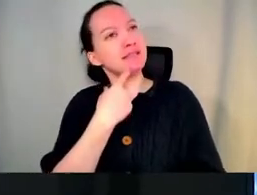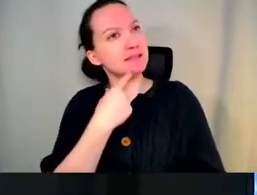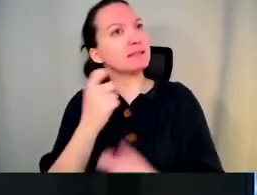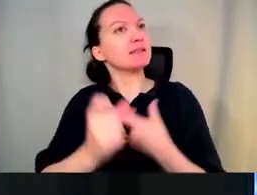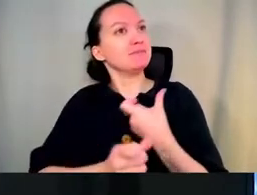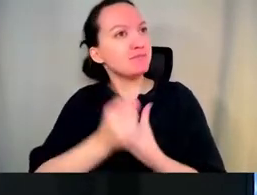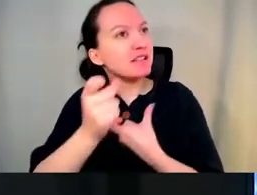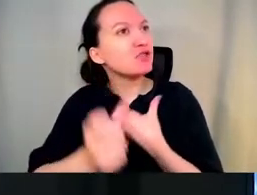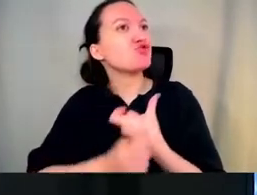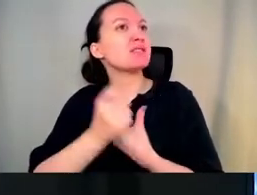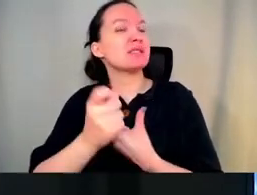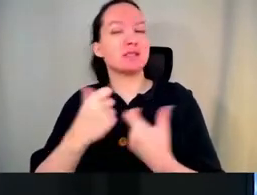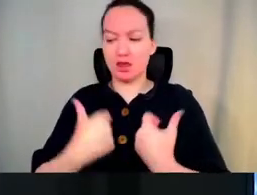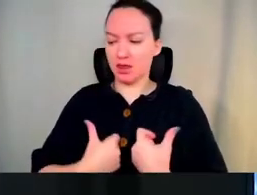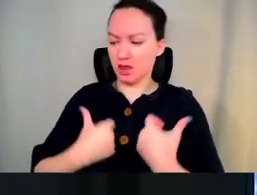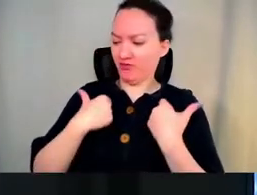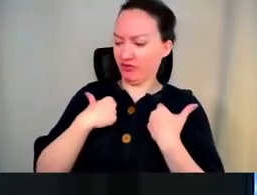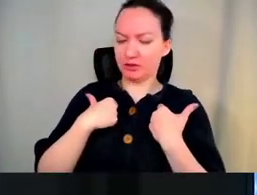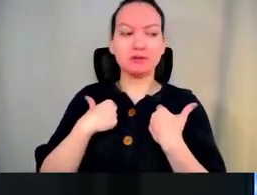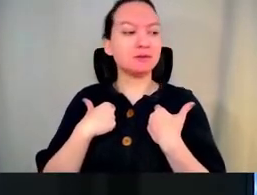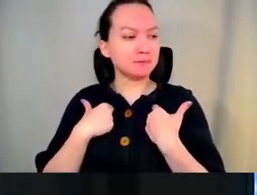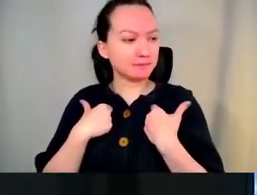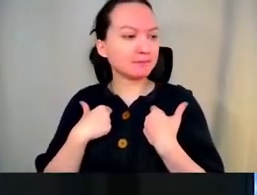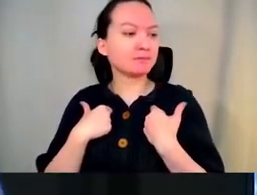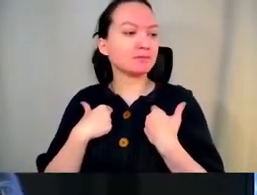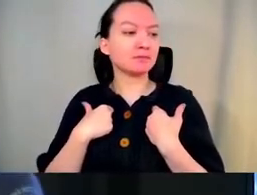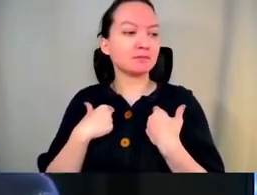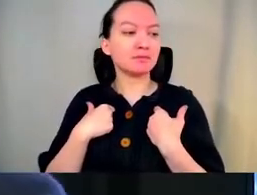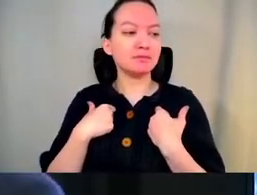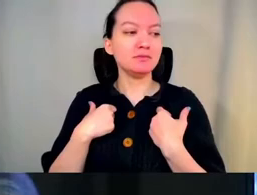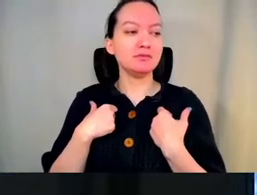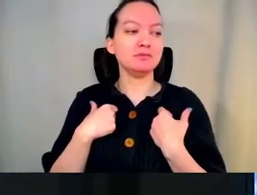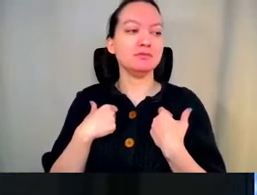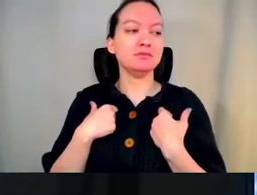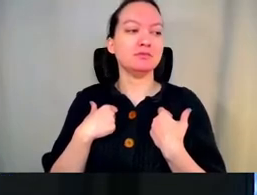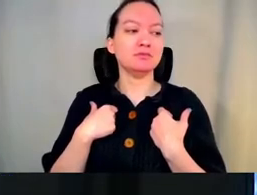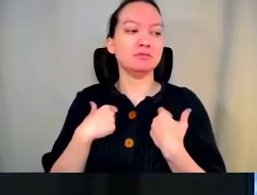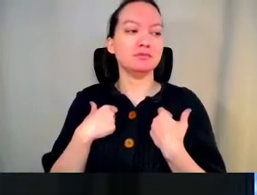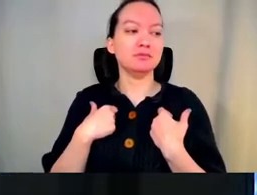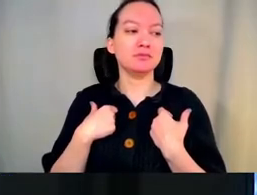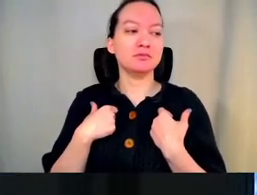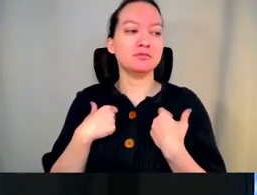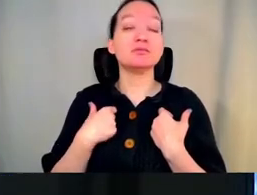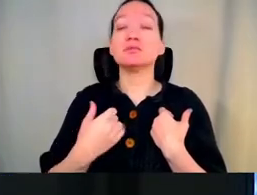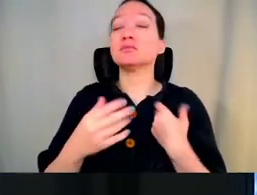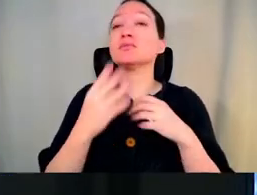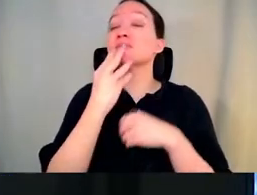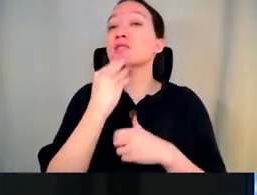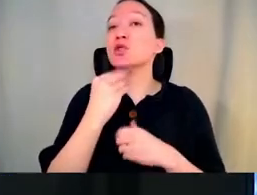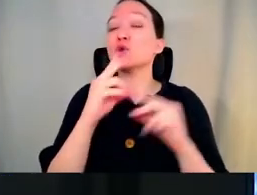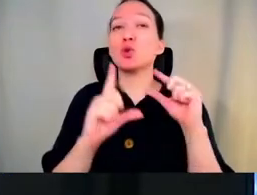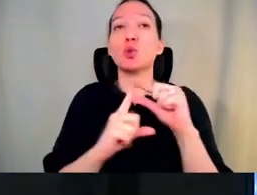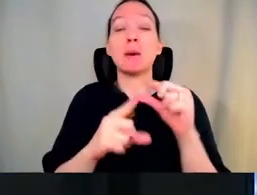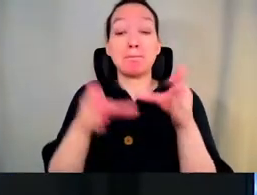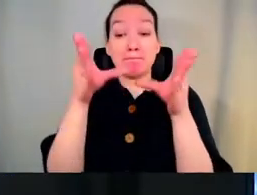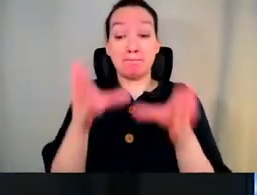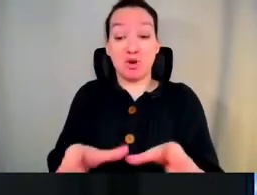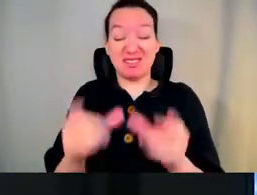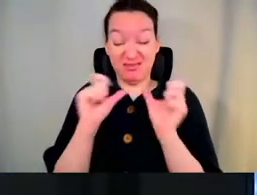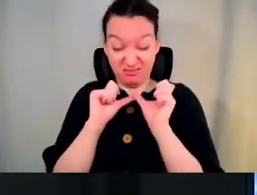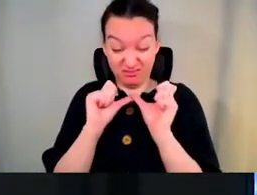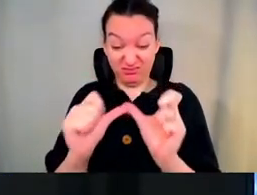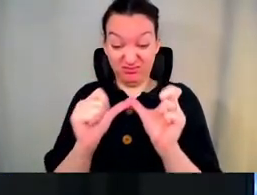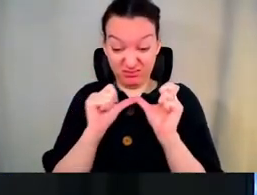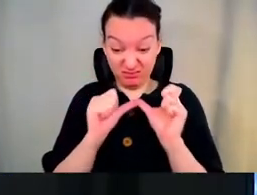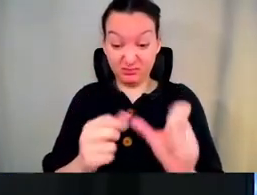dangerous sort of life to live, this foolish person. The Hebrew word, the idea behind it is this person who just consistently